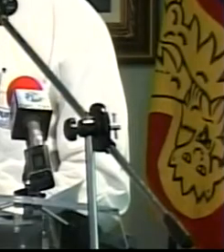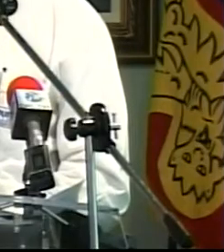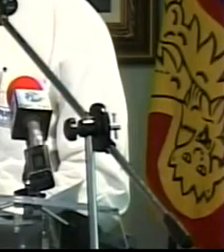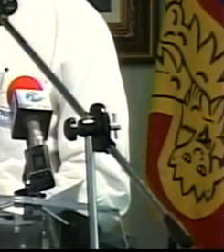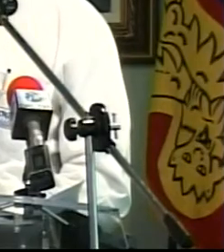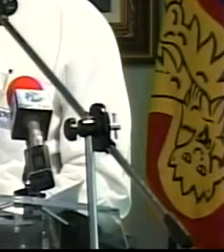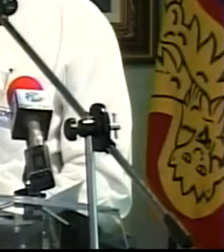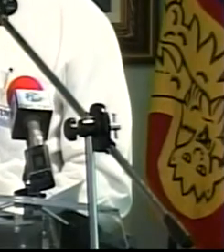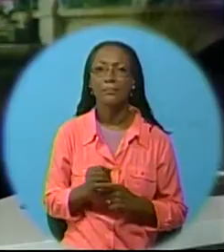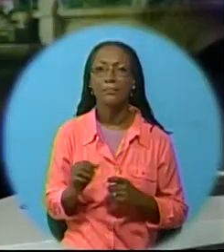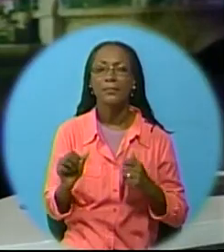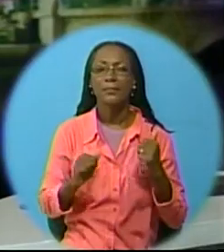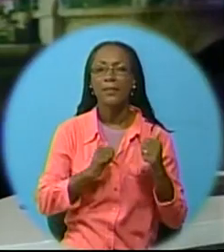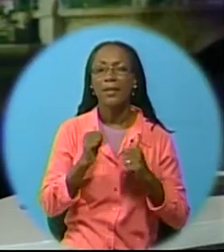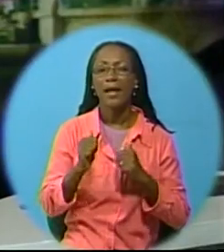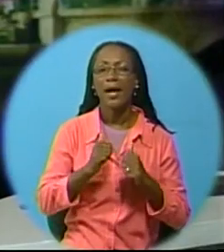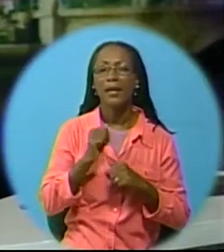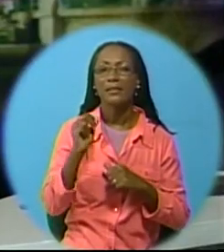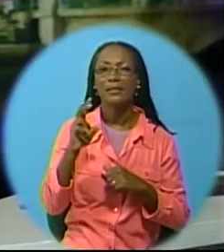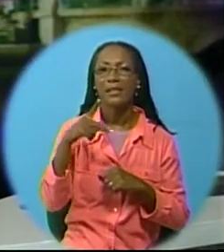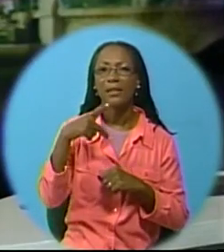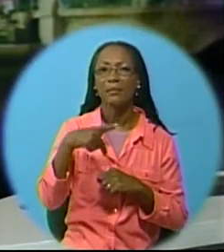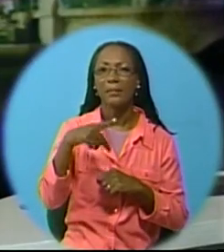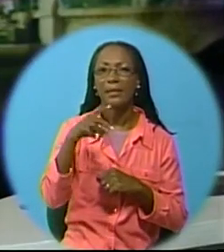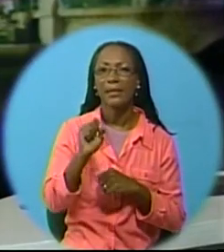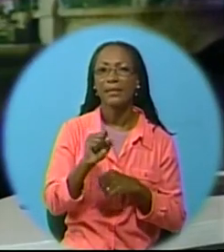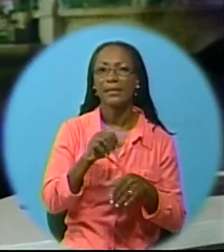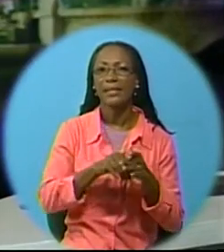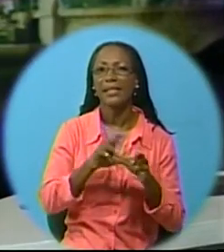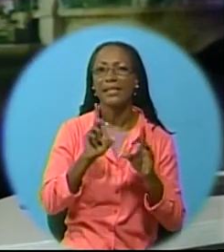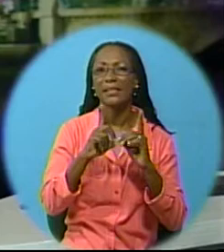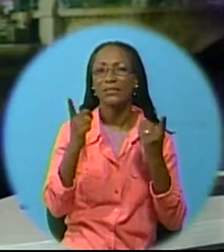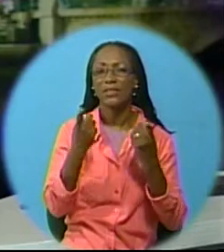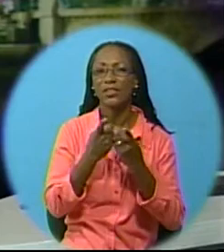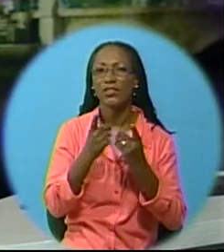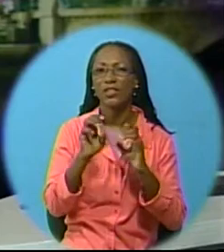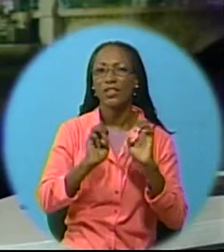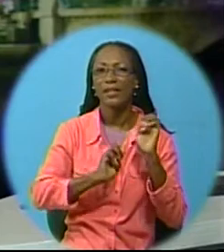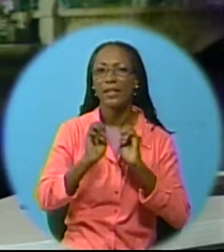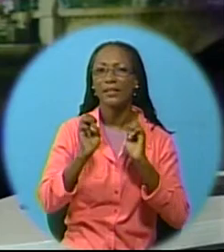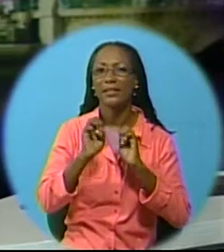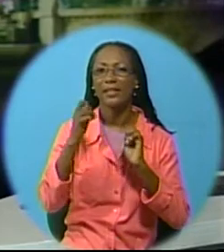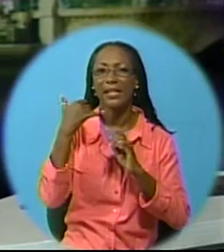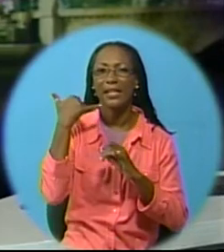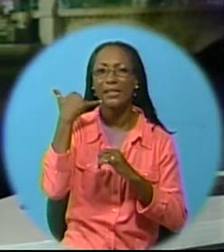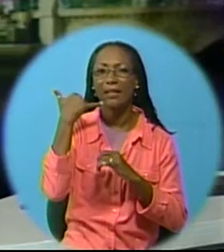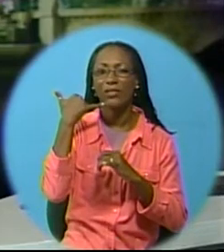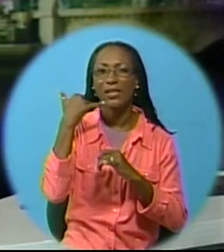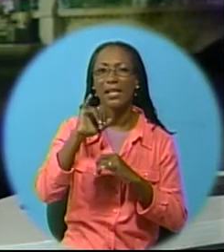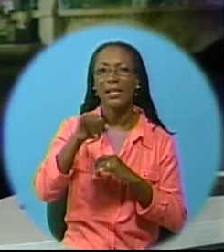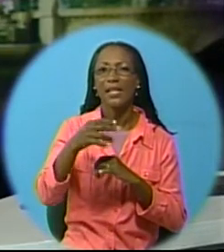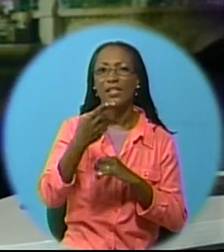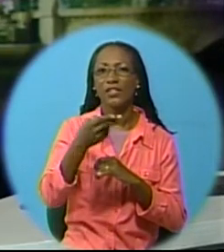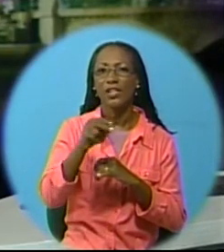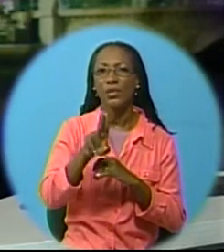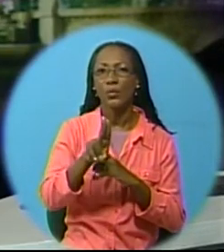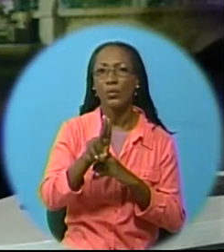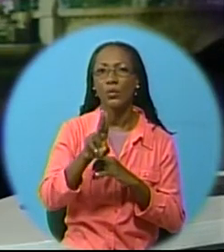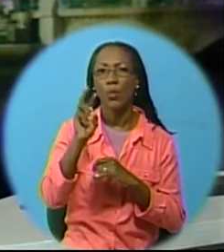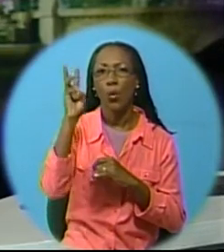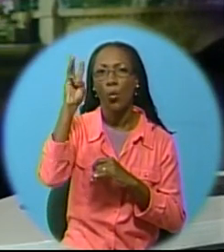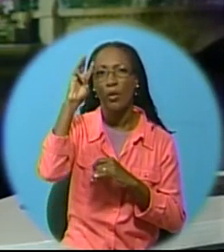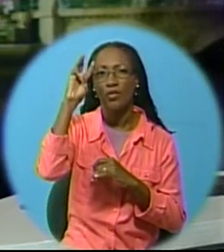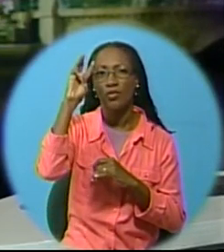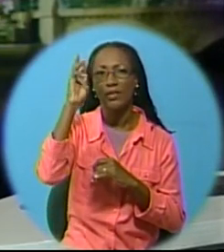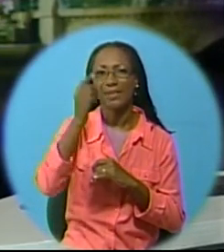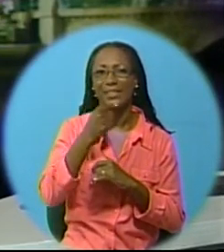Science and Technology. Well, Acting Permanent Secretary in the Division of Energy and Telecommunications, Jeho Wiltshire, says the